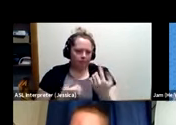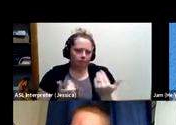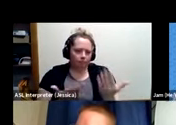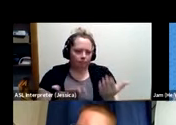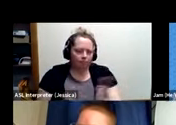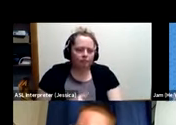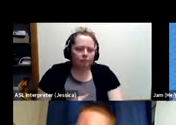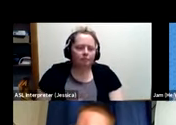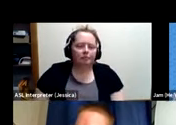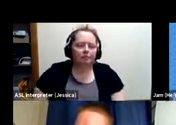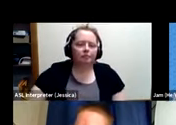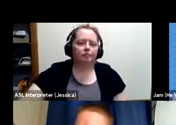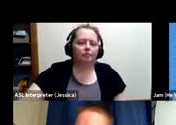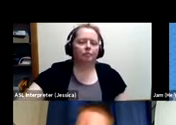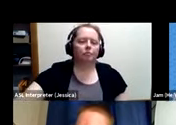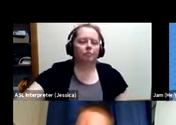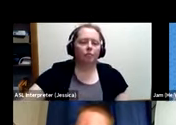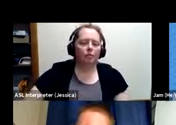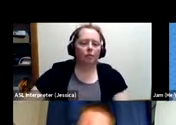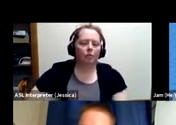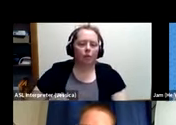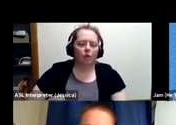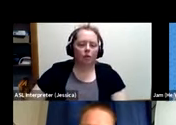Sure. So, you're